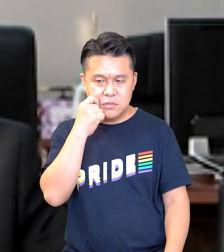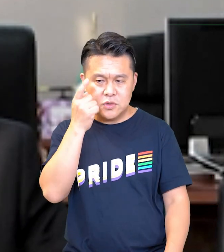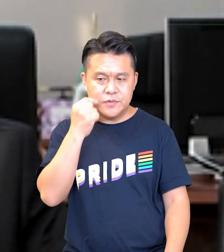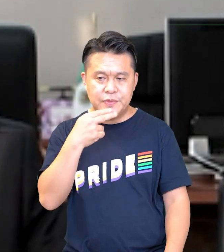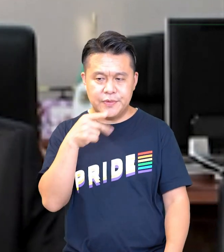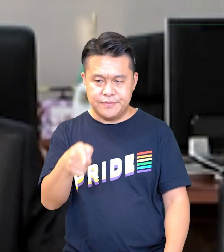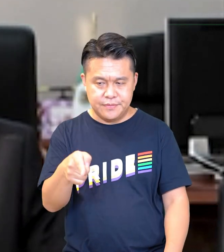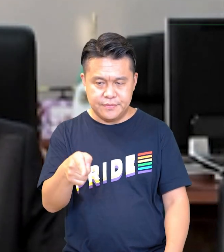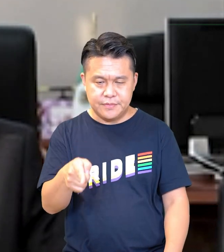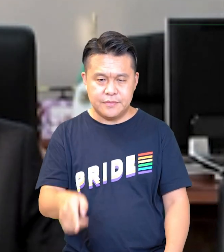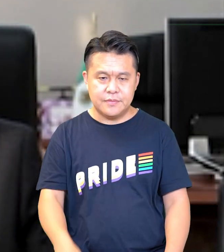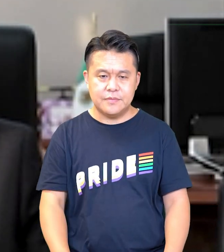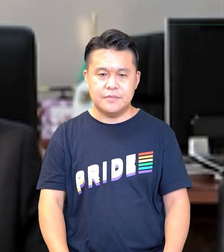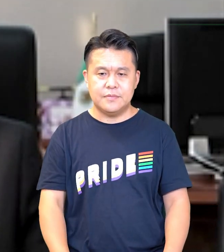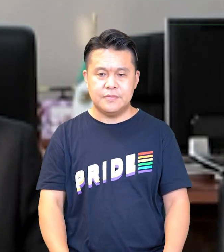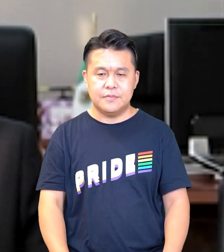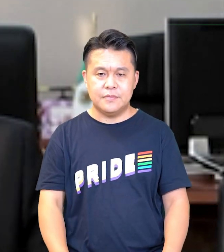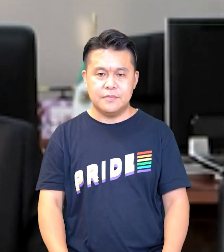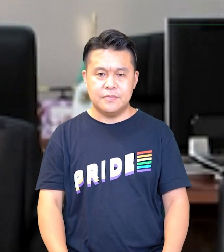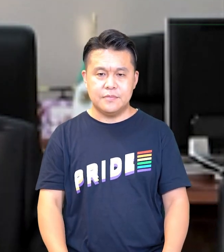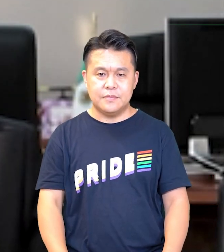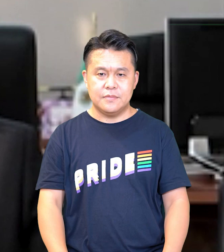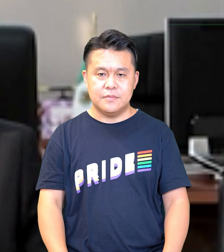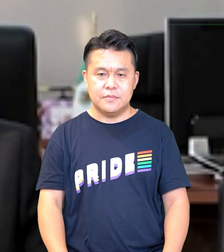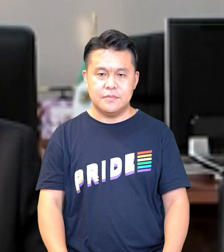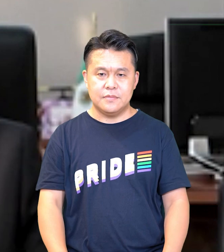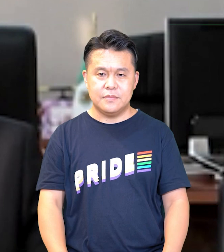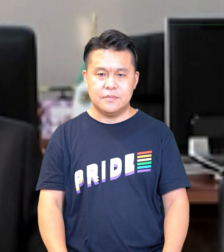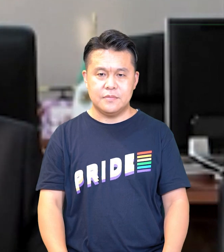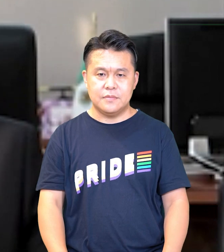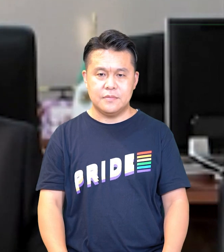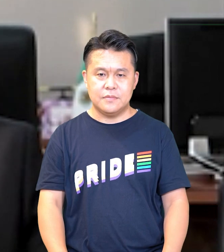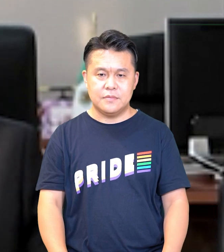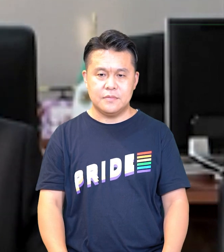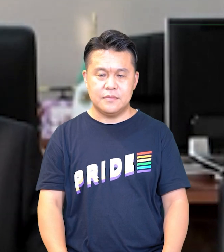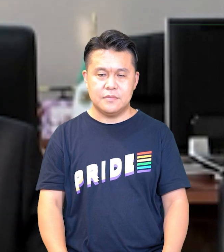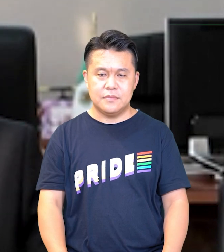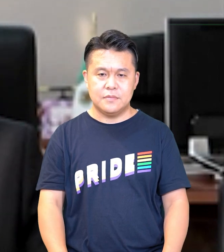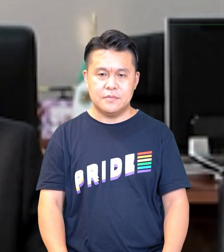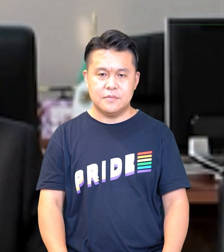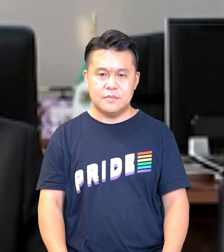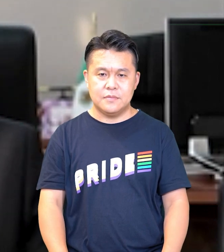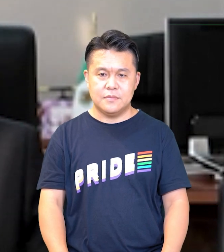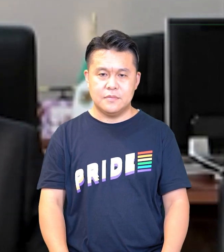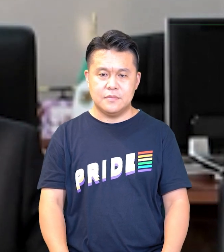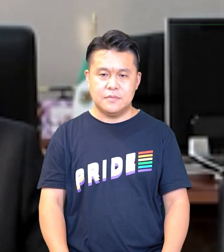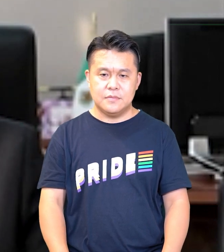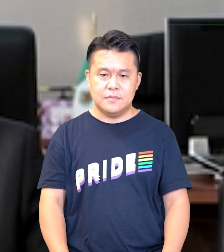or violence against certain groups cannot be acceptable.